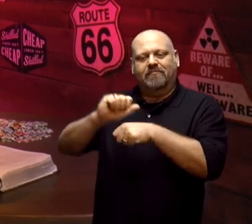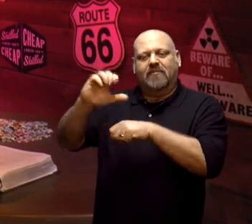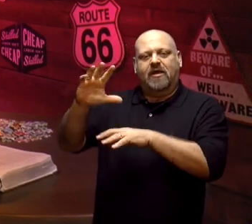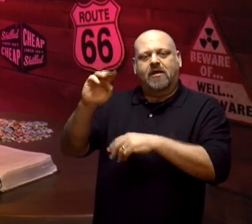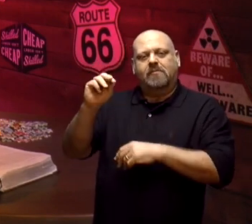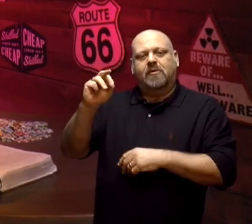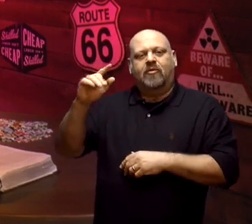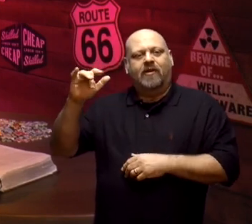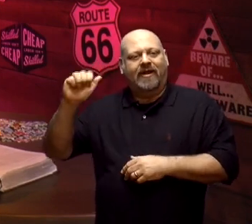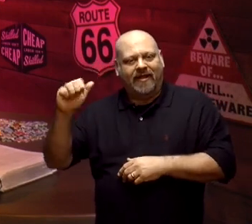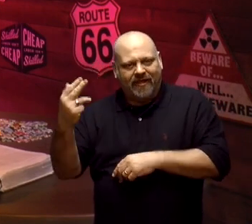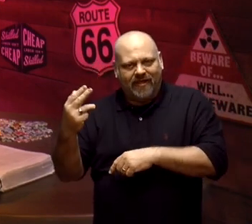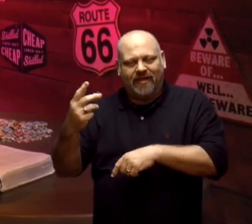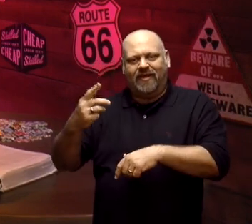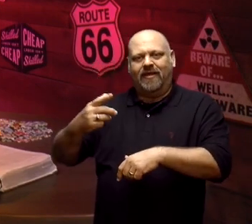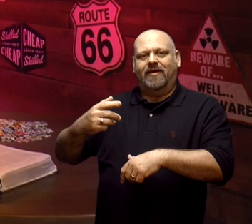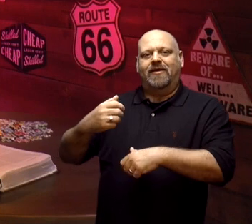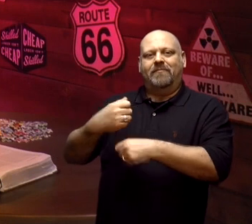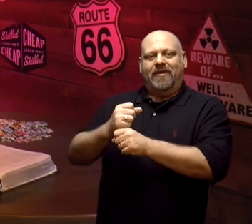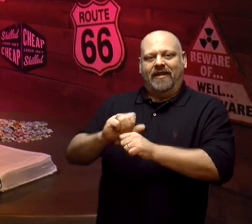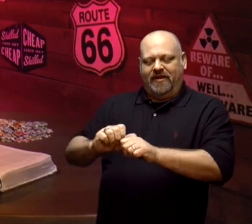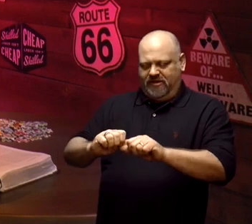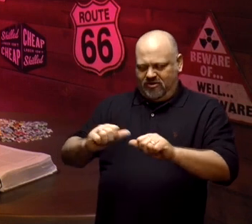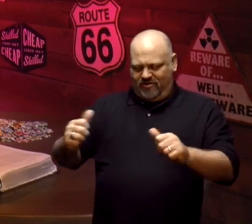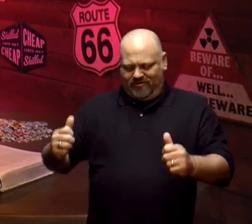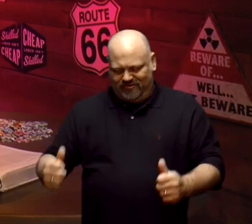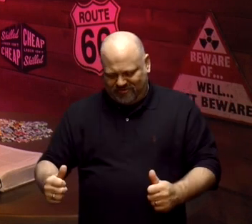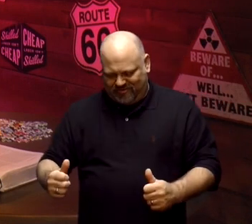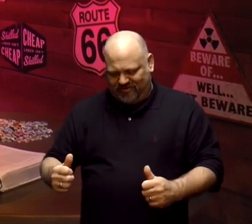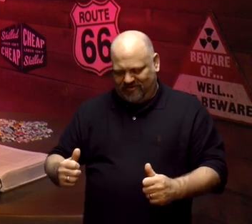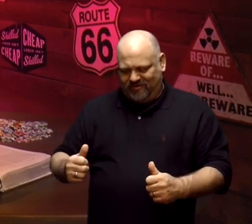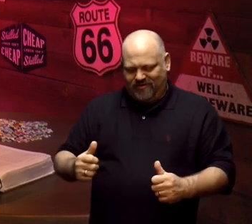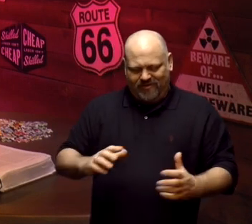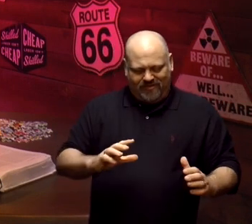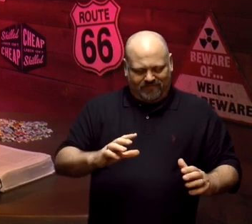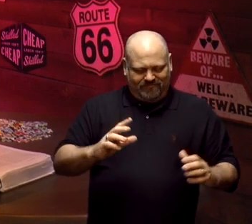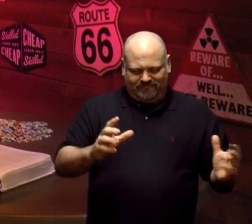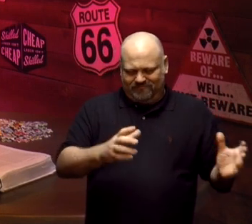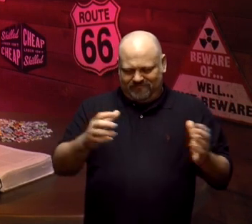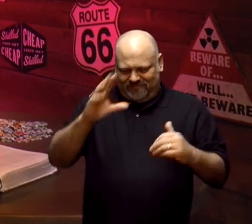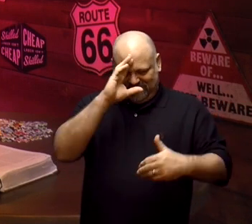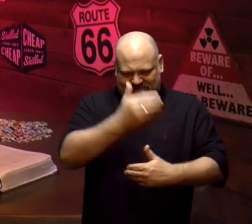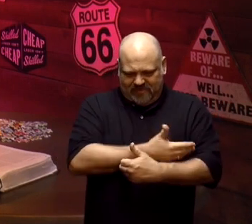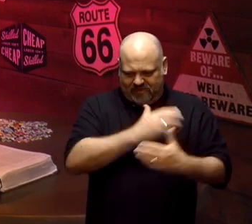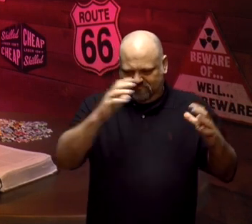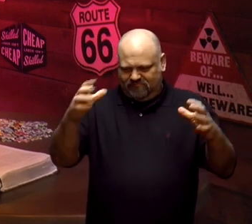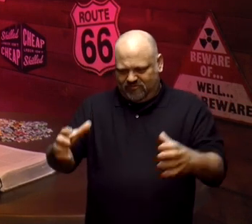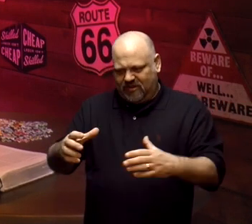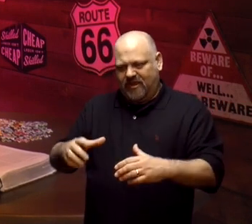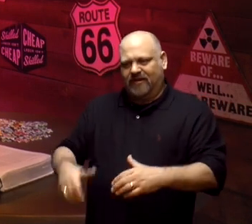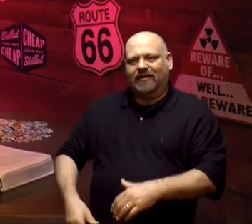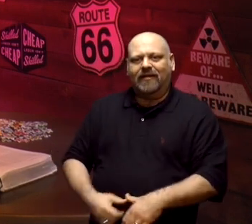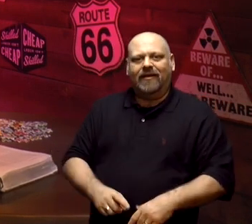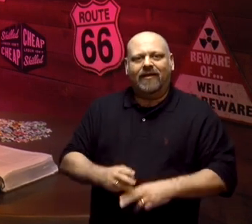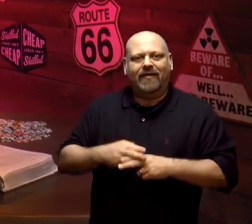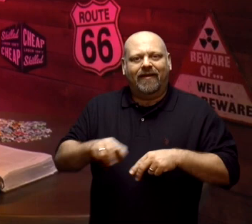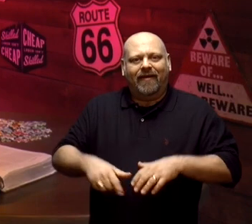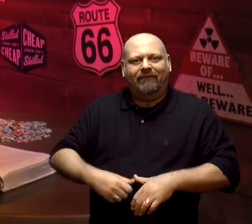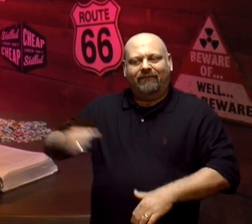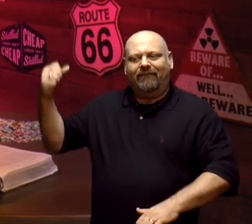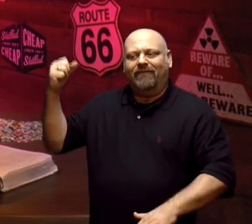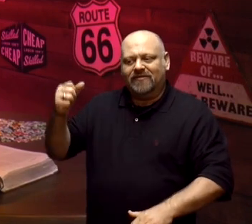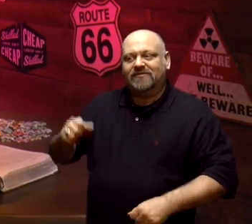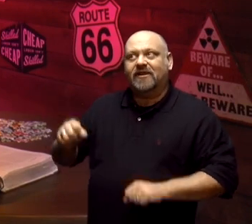a knife to sacrifice Isaac to the Lord. Before continuing, I need to point